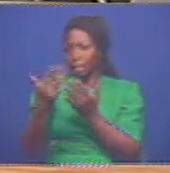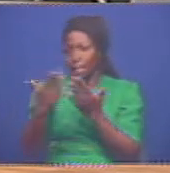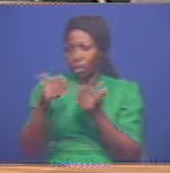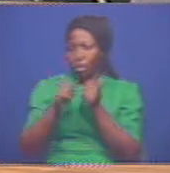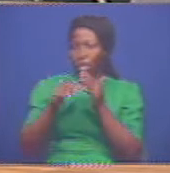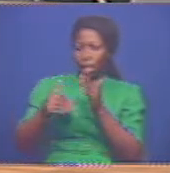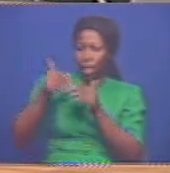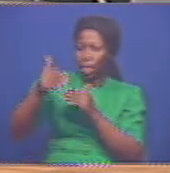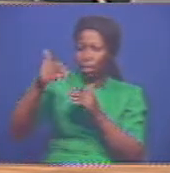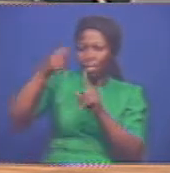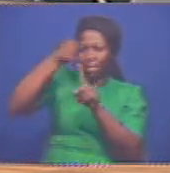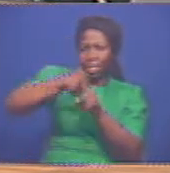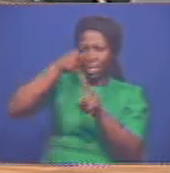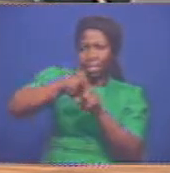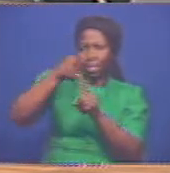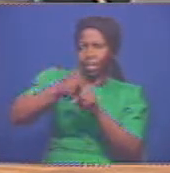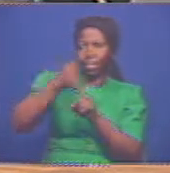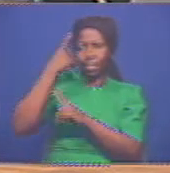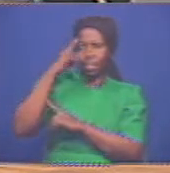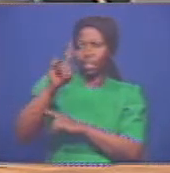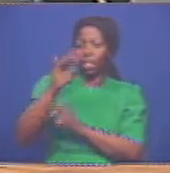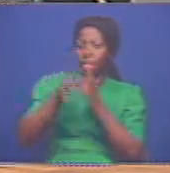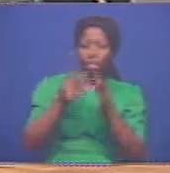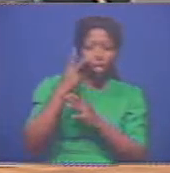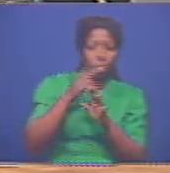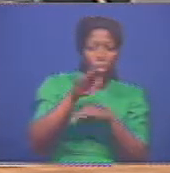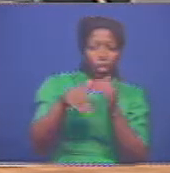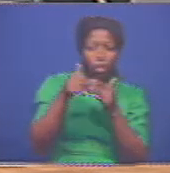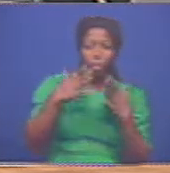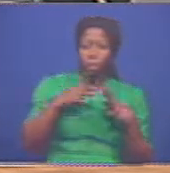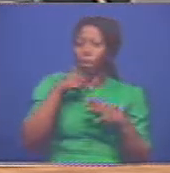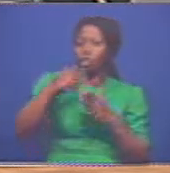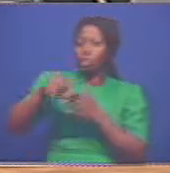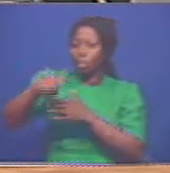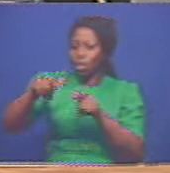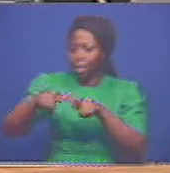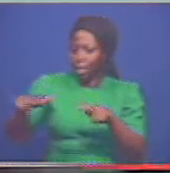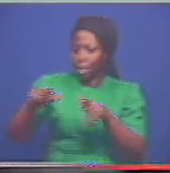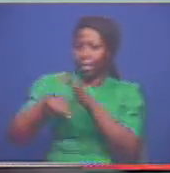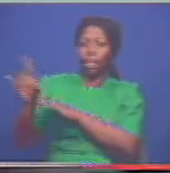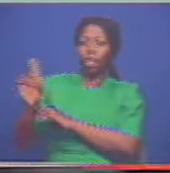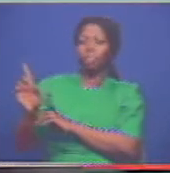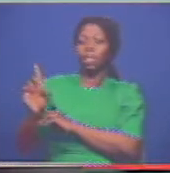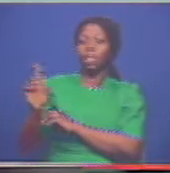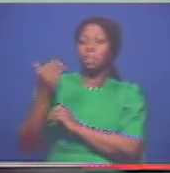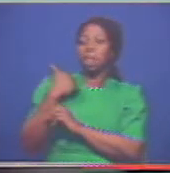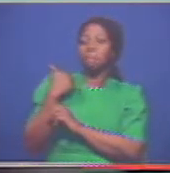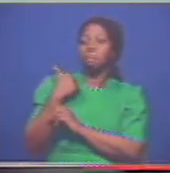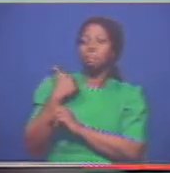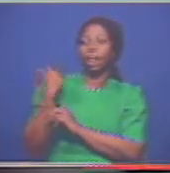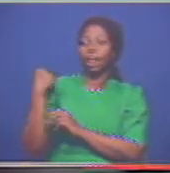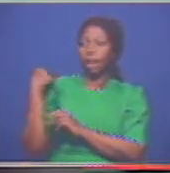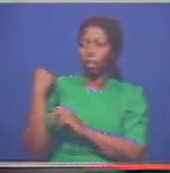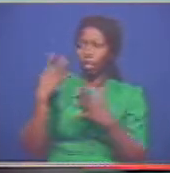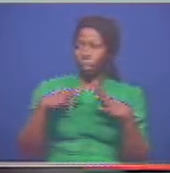been advocating for, if you look at all these people who have bought plots, especially in Nairobi, we have quite a number.